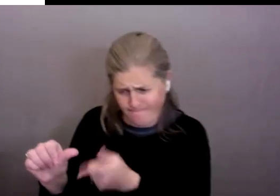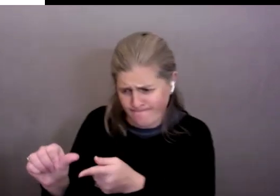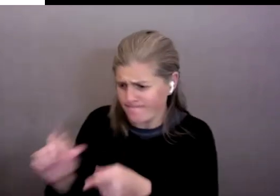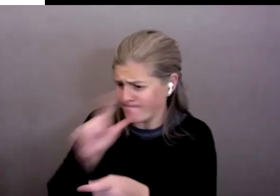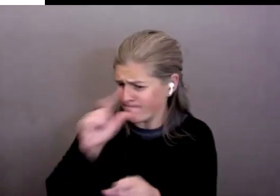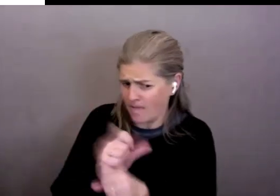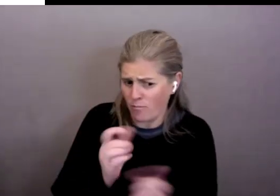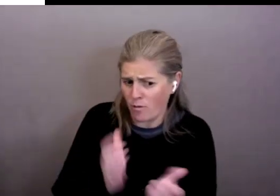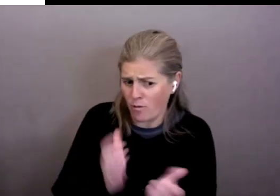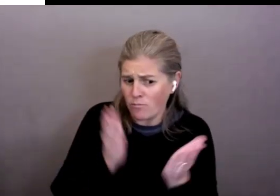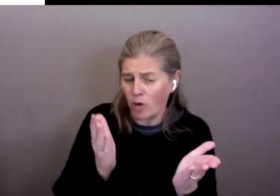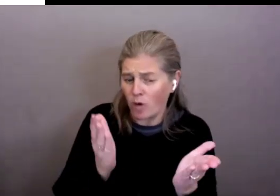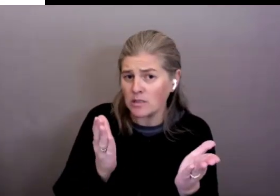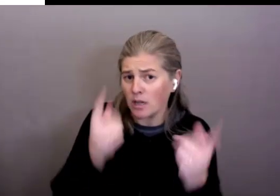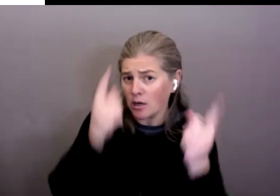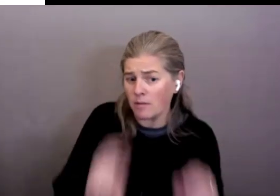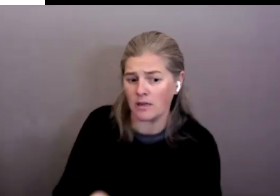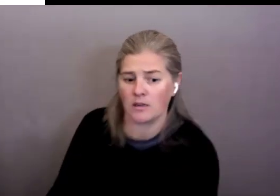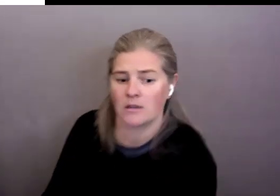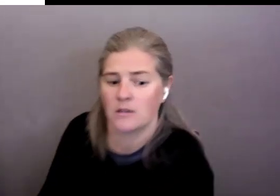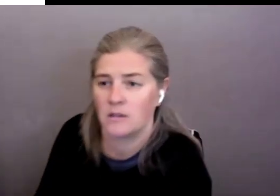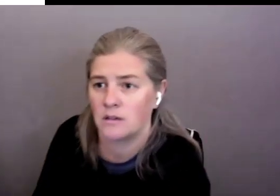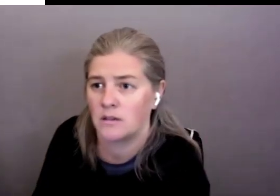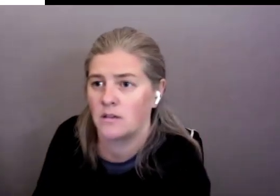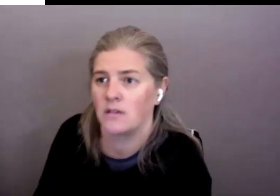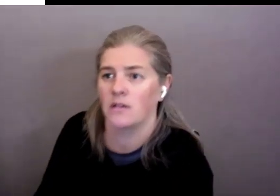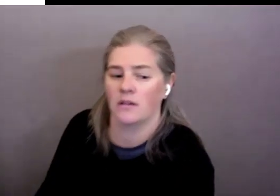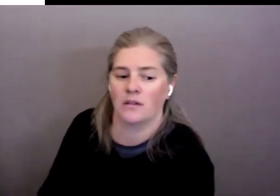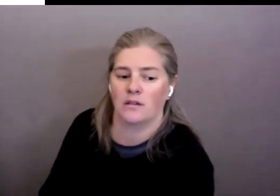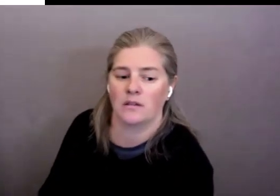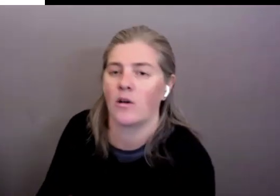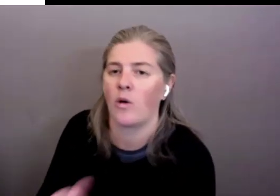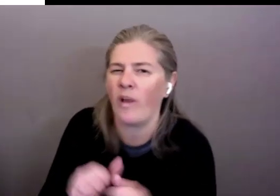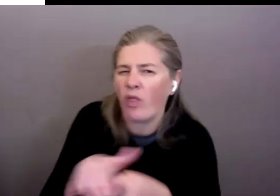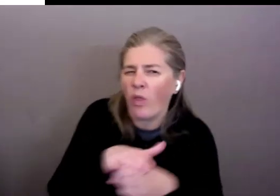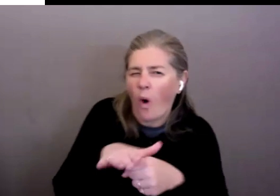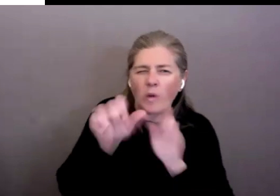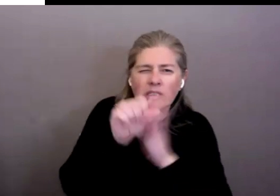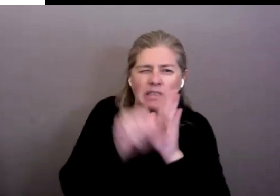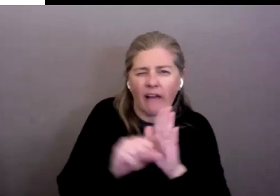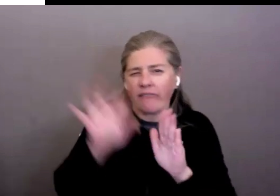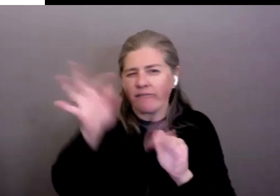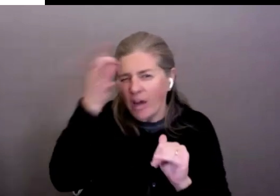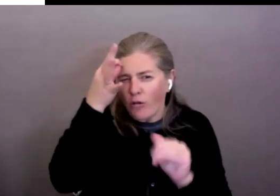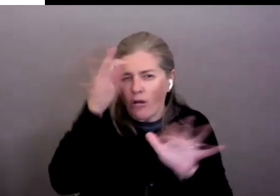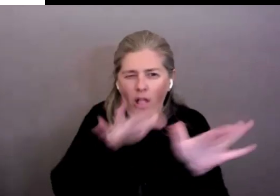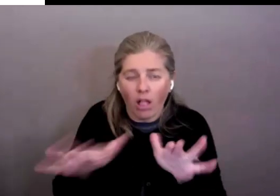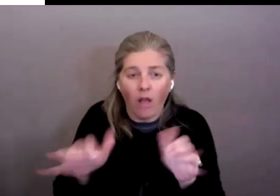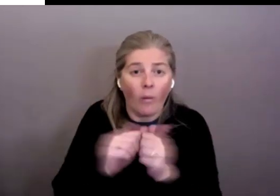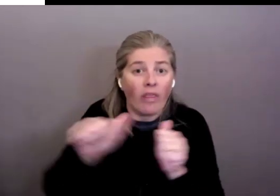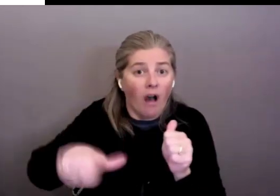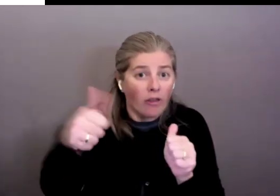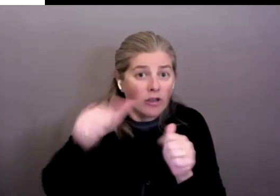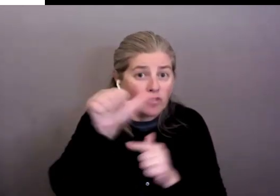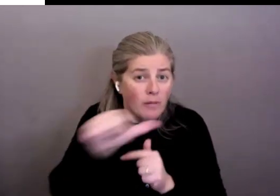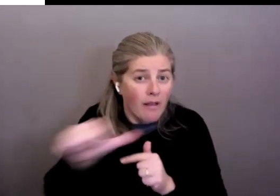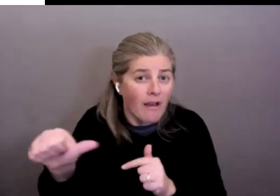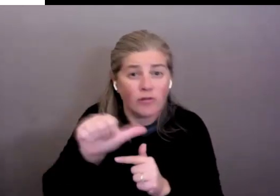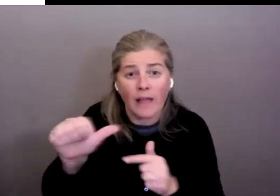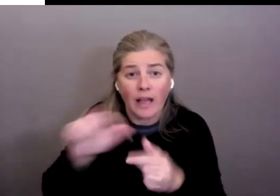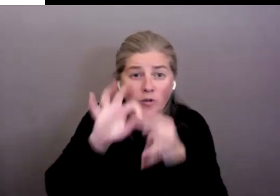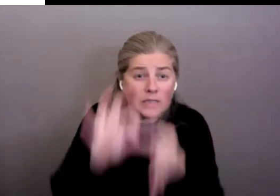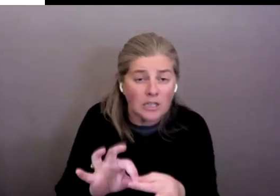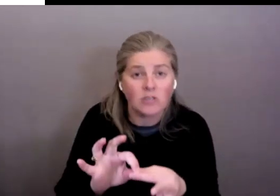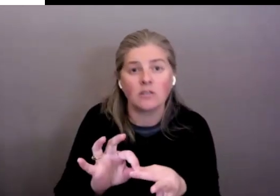proposed agreement, or are these proposed agreements with the local, state, or federal governmental entity, with other AAAs or AAA